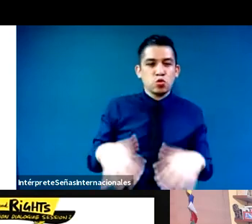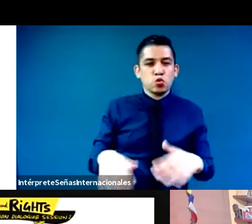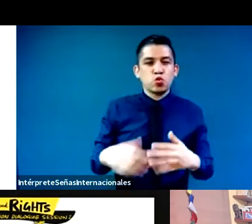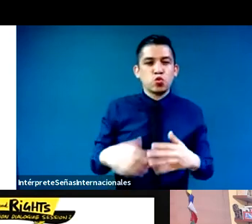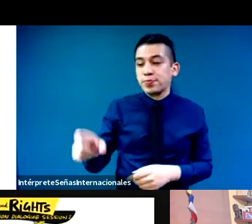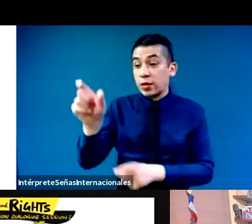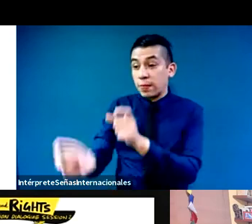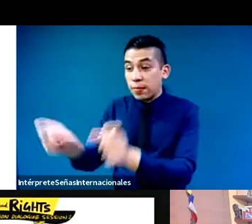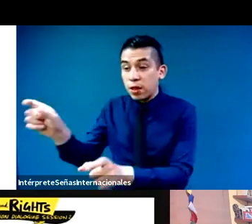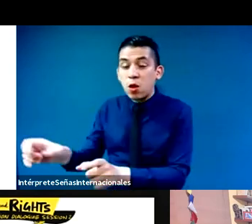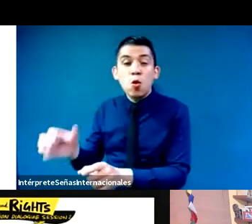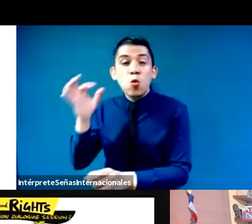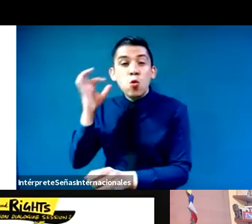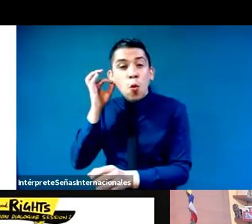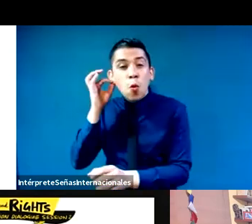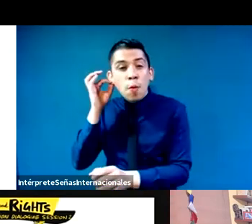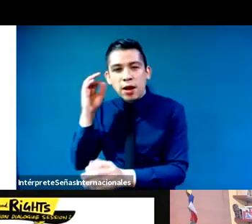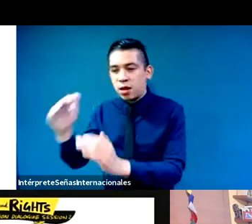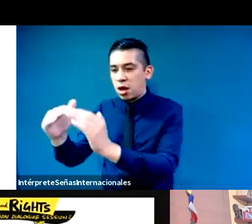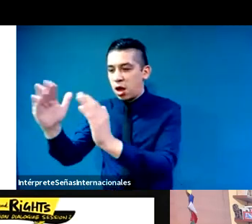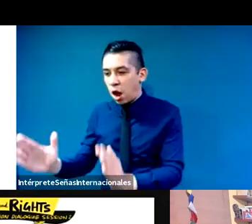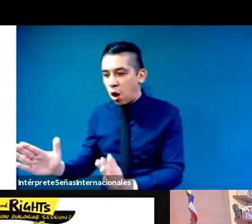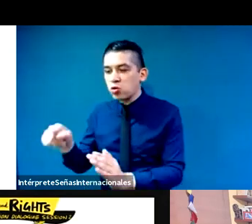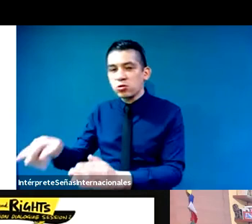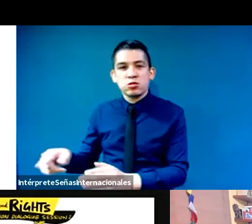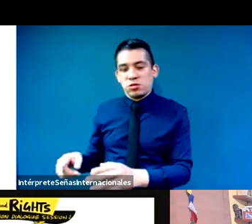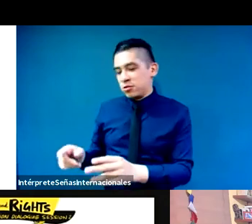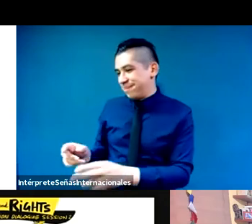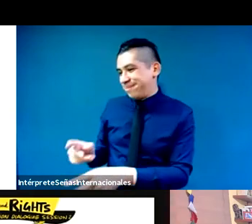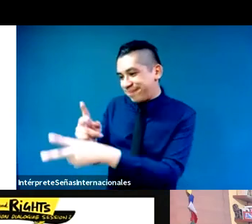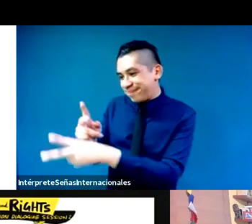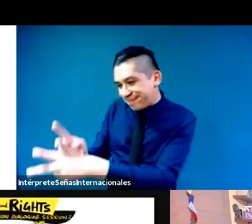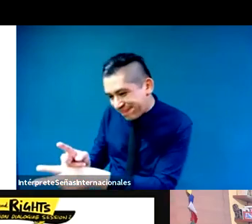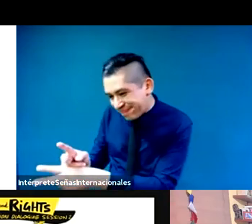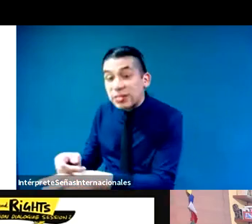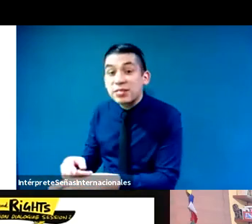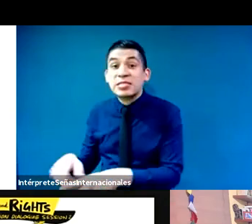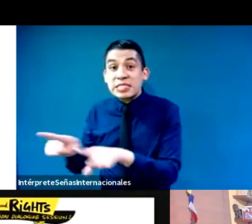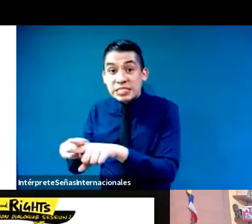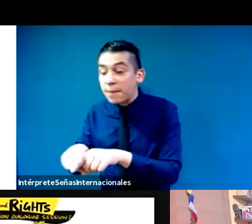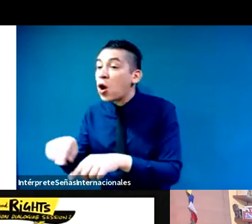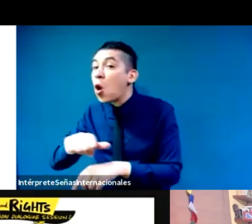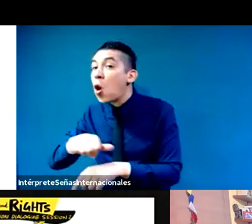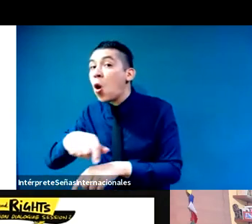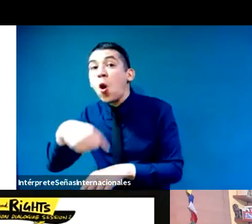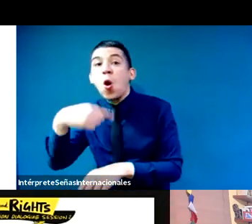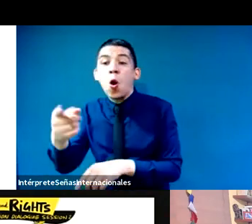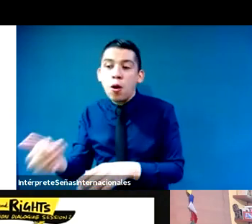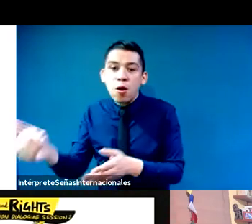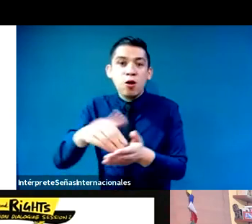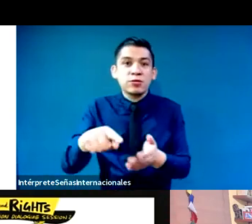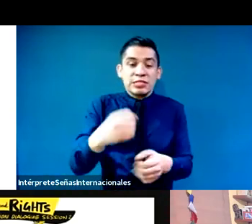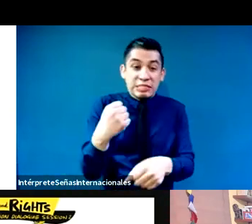the recognition, reduction, redistribution of unpaid care work, for example, by providing affordable and accessible